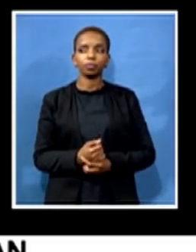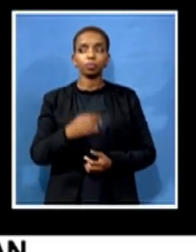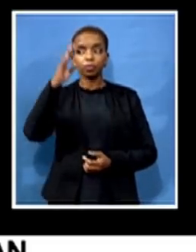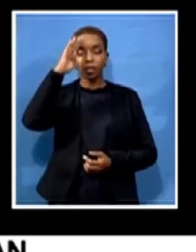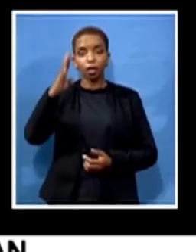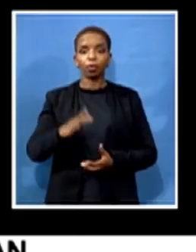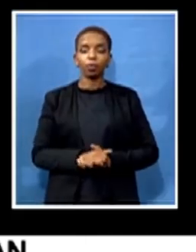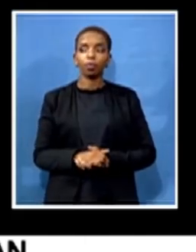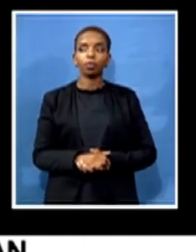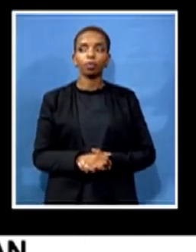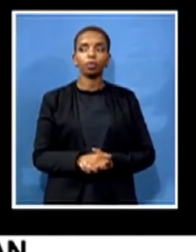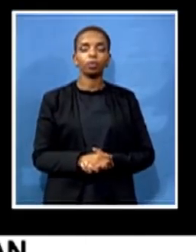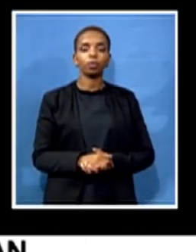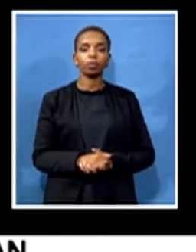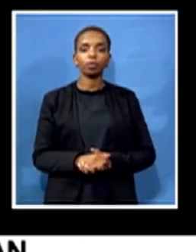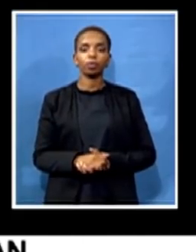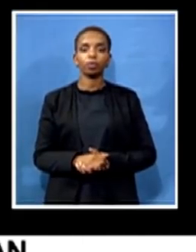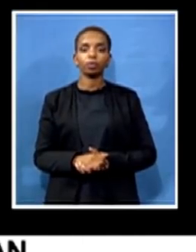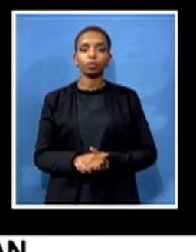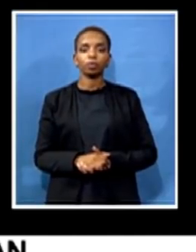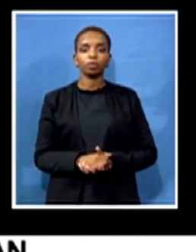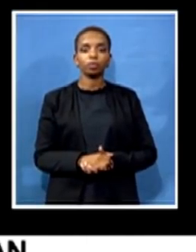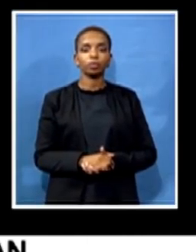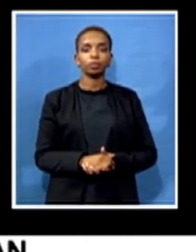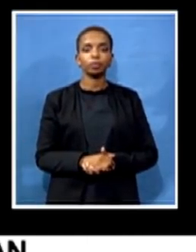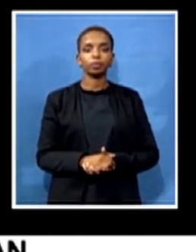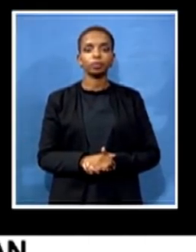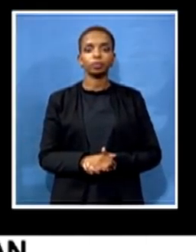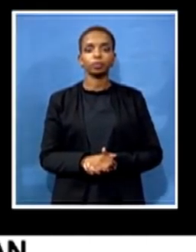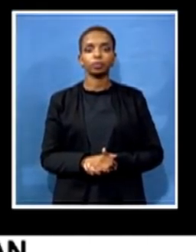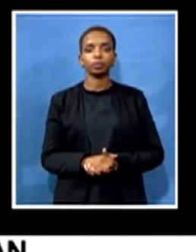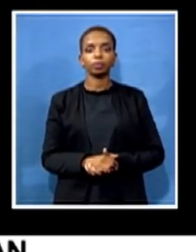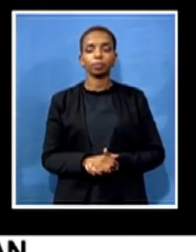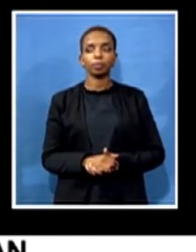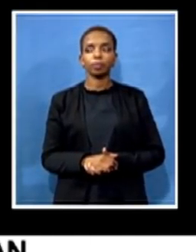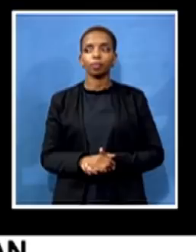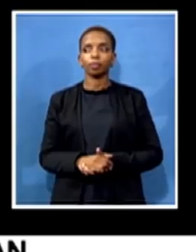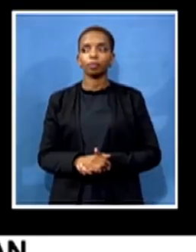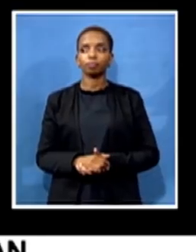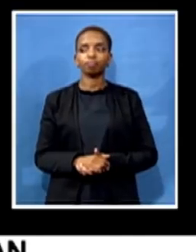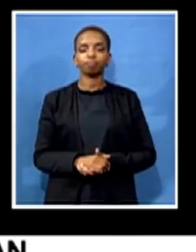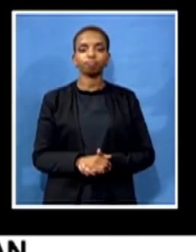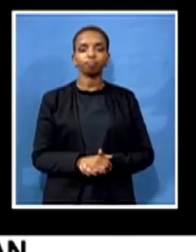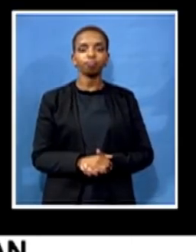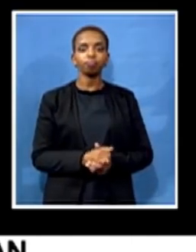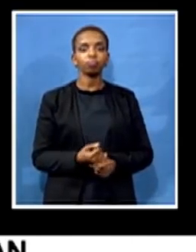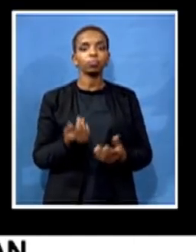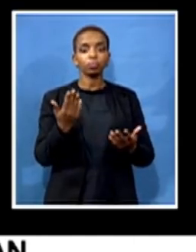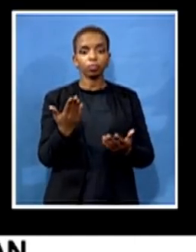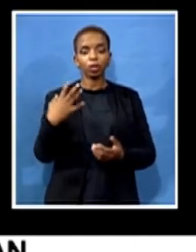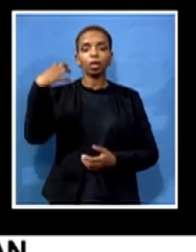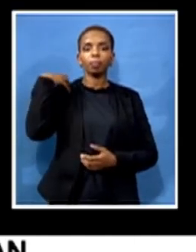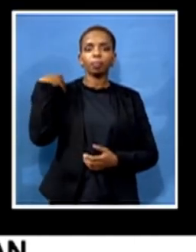We need to send that same search party for the minister. Is it Minister, what happened? Minister, could you please